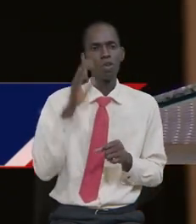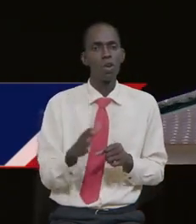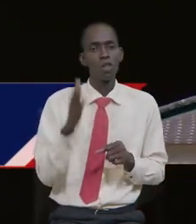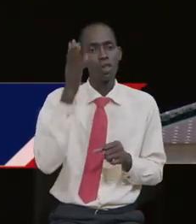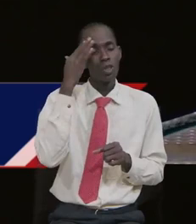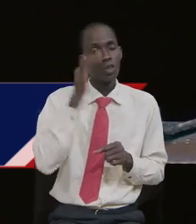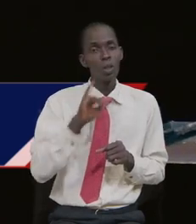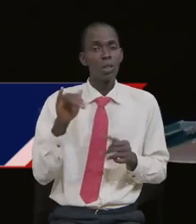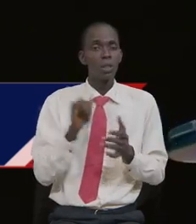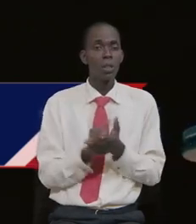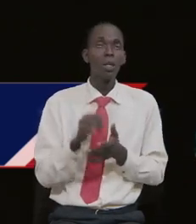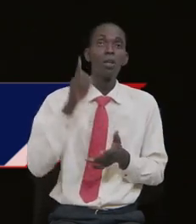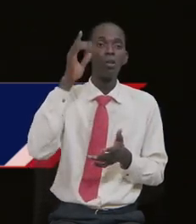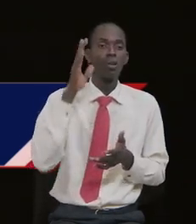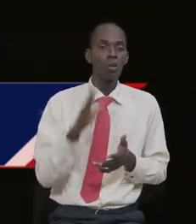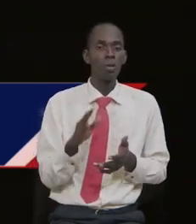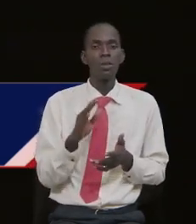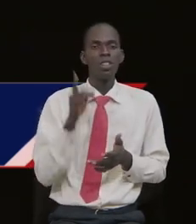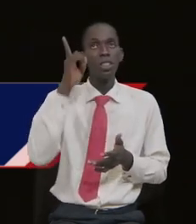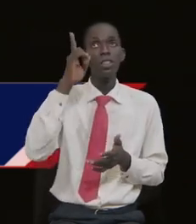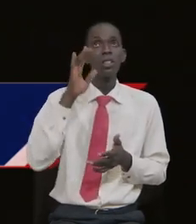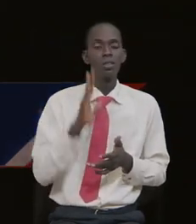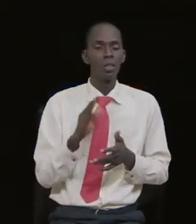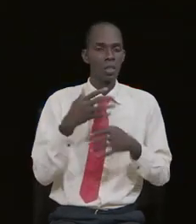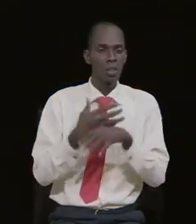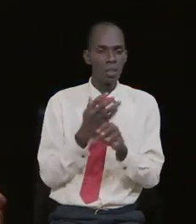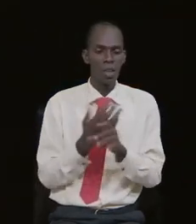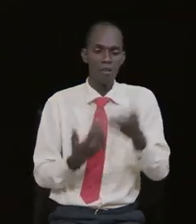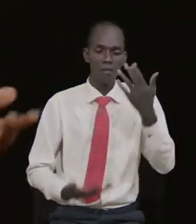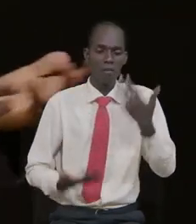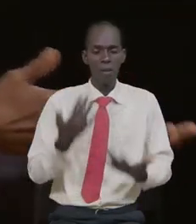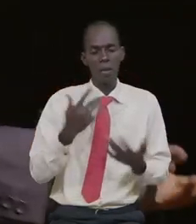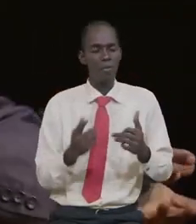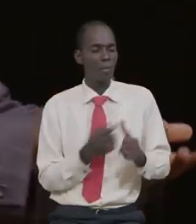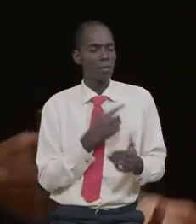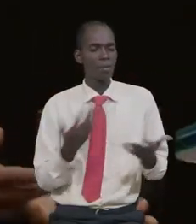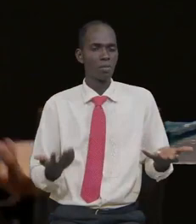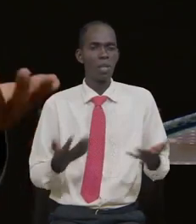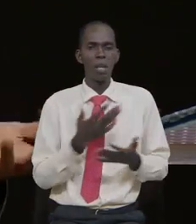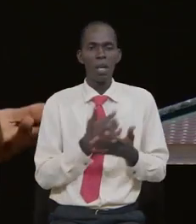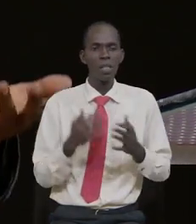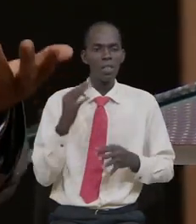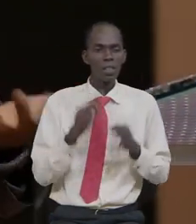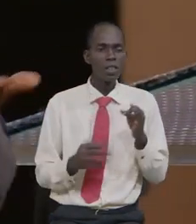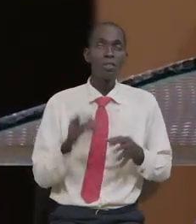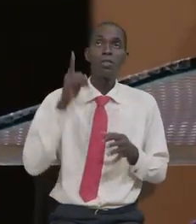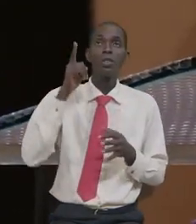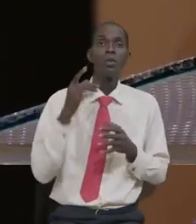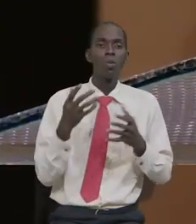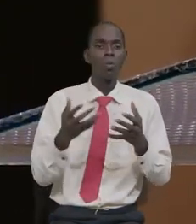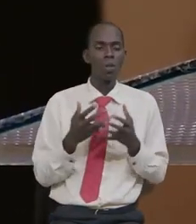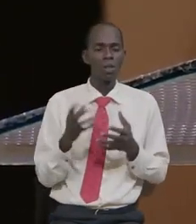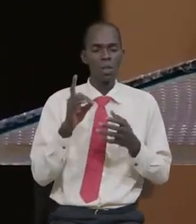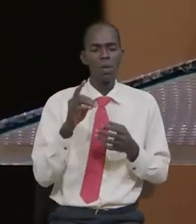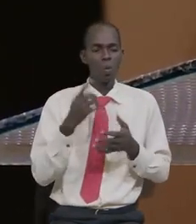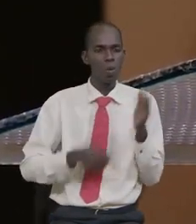God the Creator is seen, or the one that created fire to start with. And if evil people wanted to use what